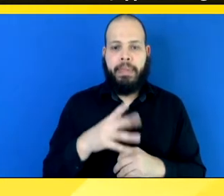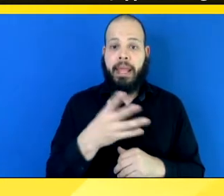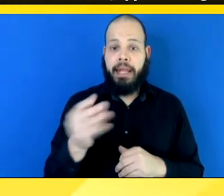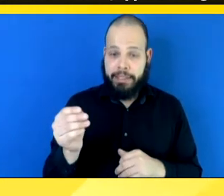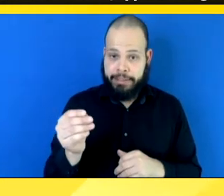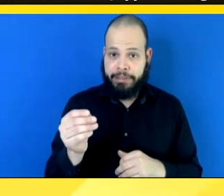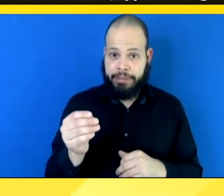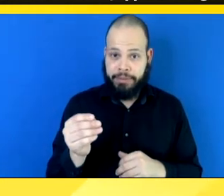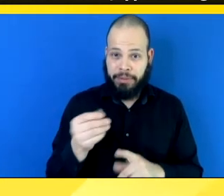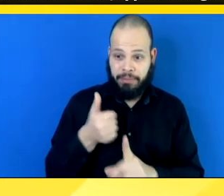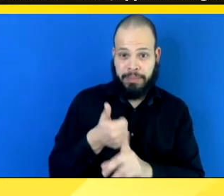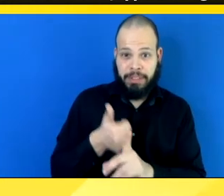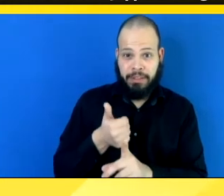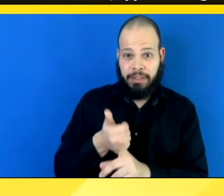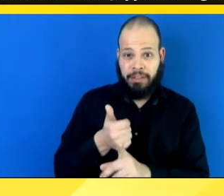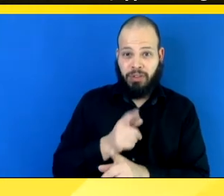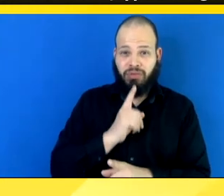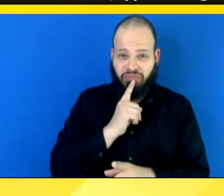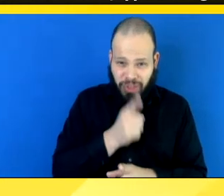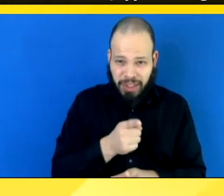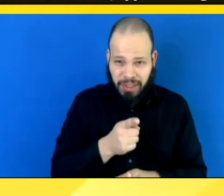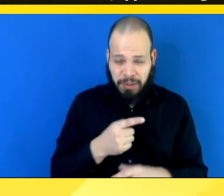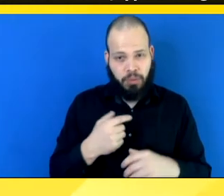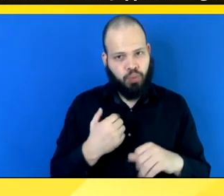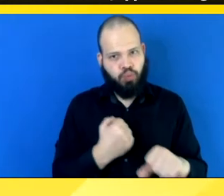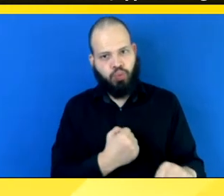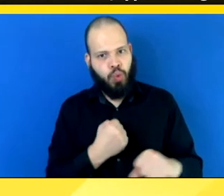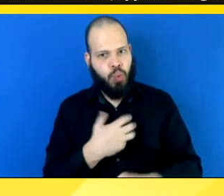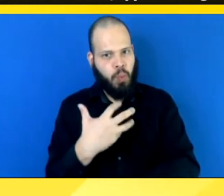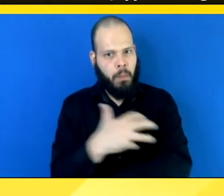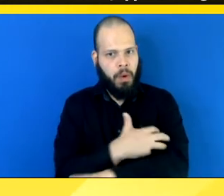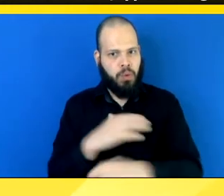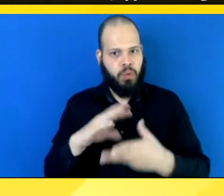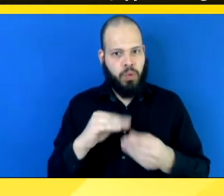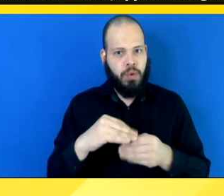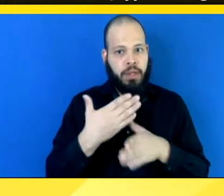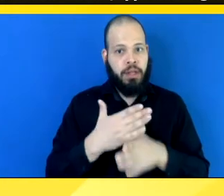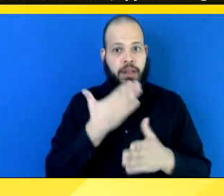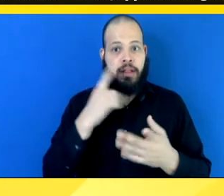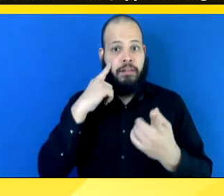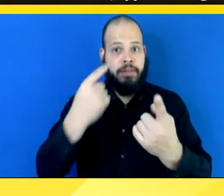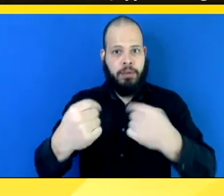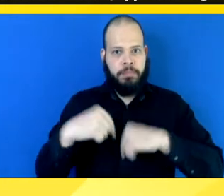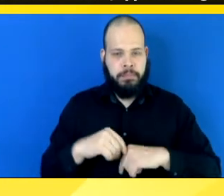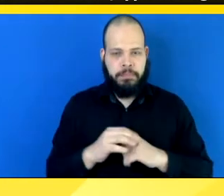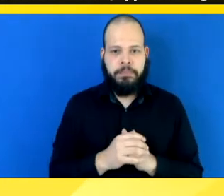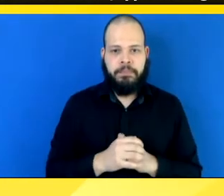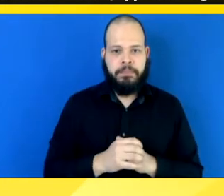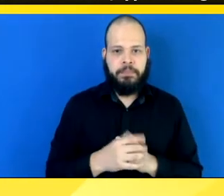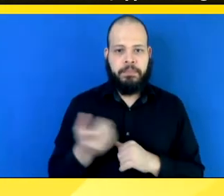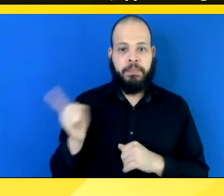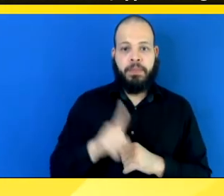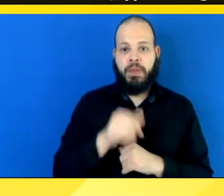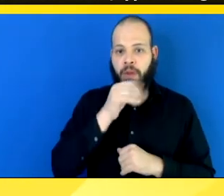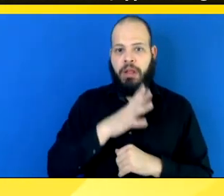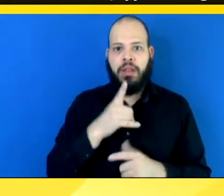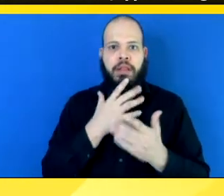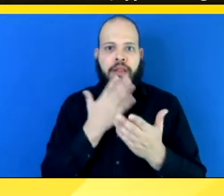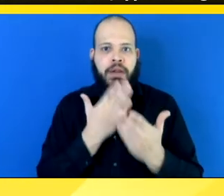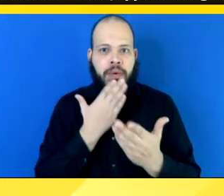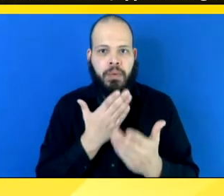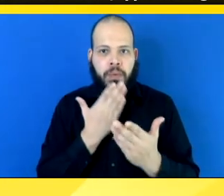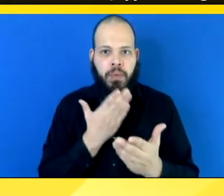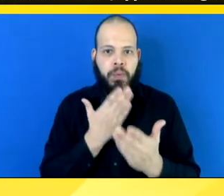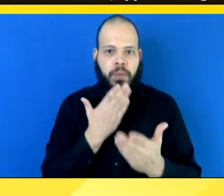for us today. So welcome. Thanks so much for being with us. Goodness. Thank you so much, Sister Liz. I appreciate